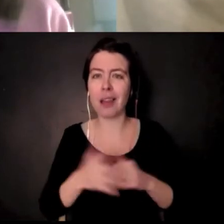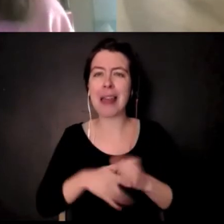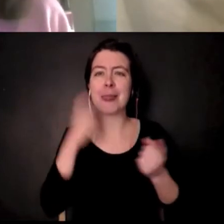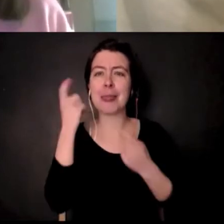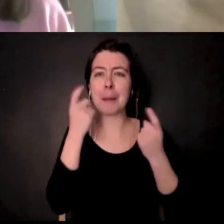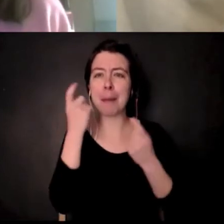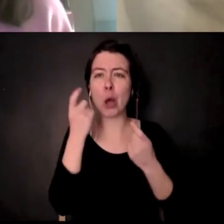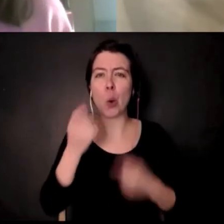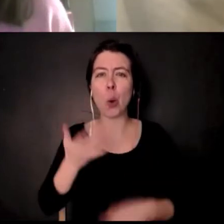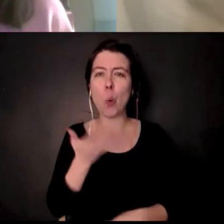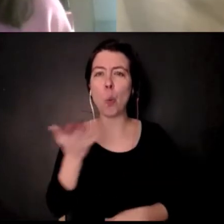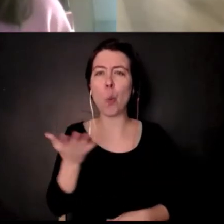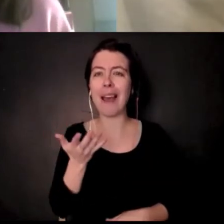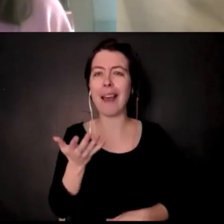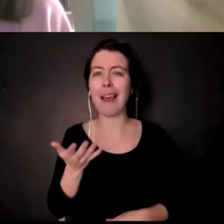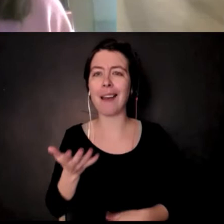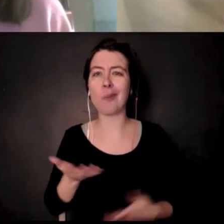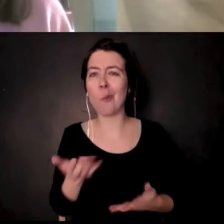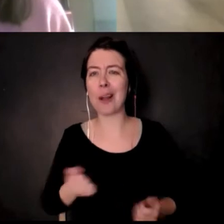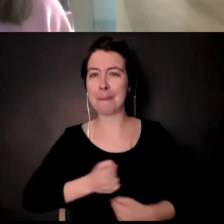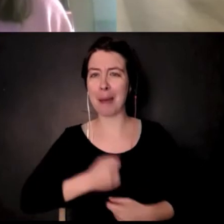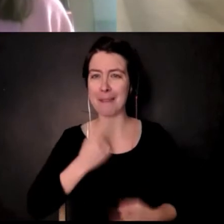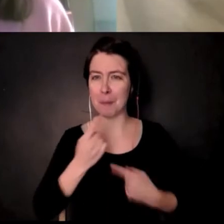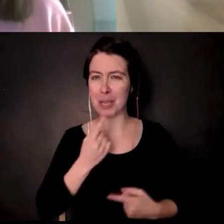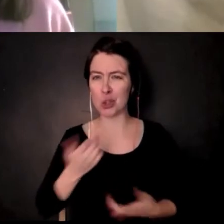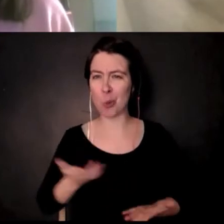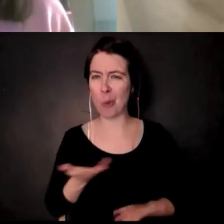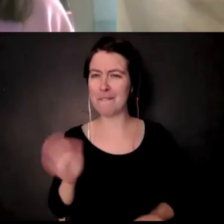I wanted to draw my information from artists and artistic thought.